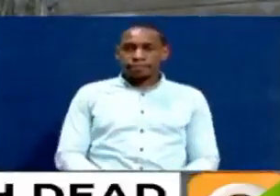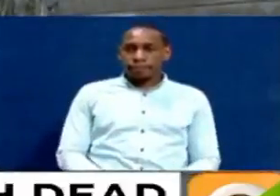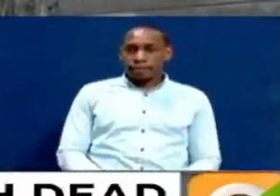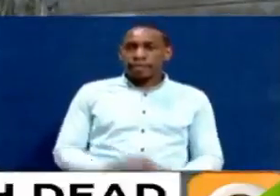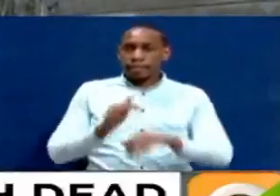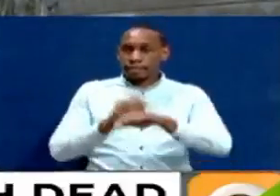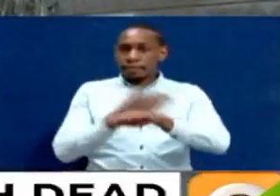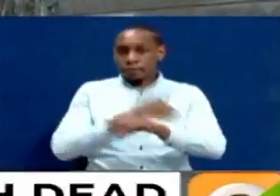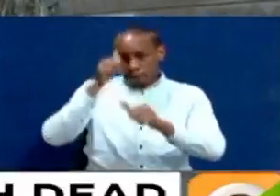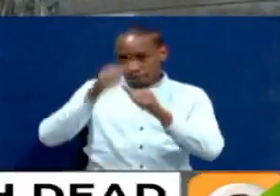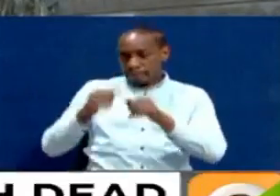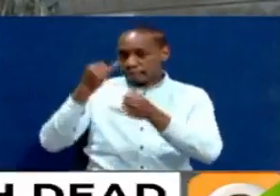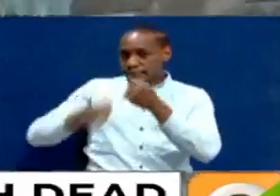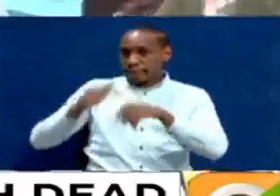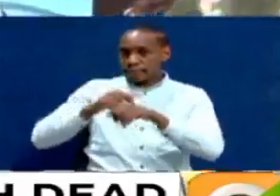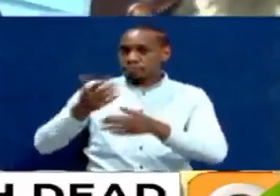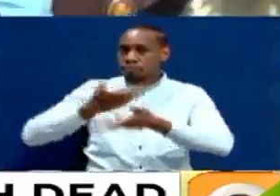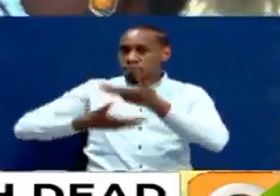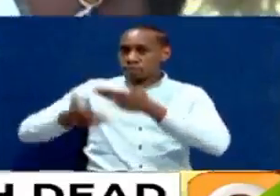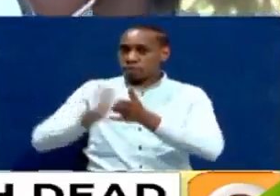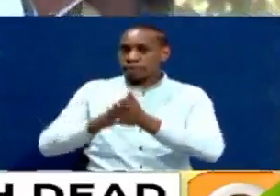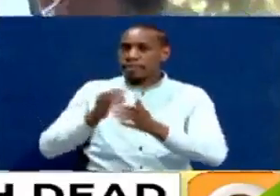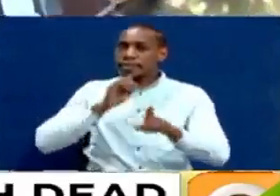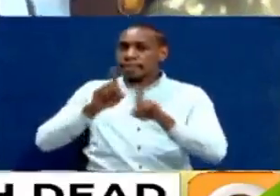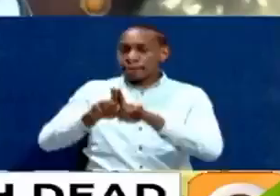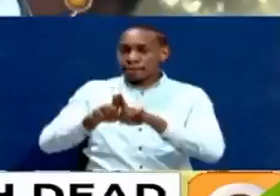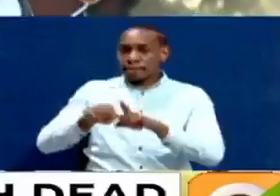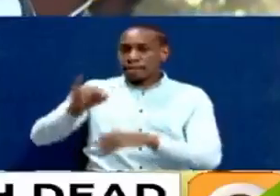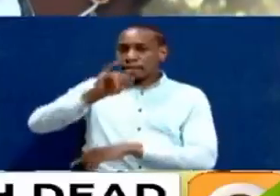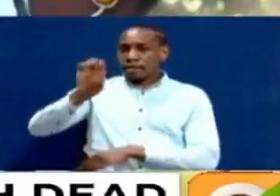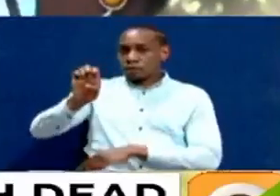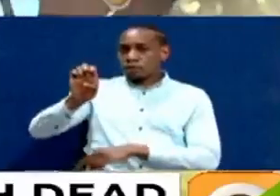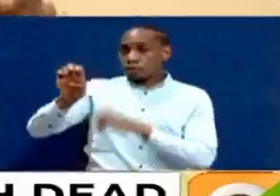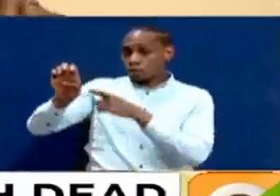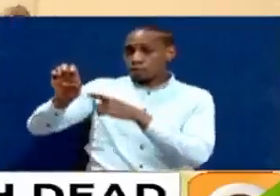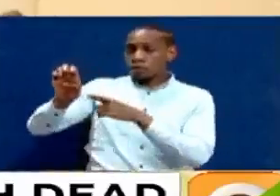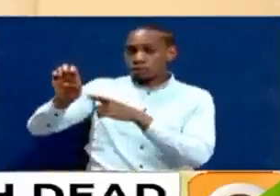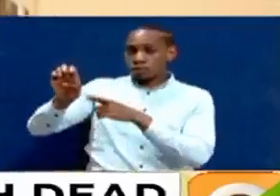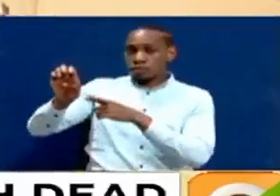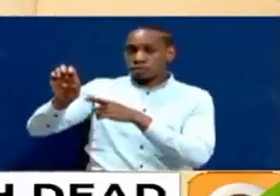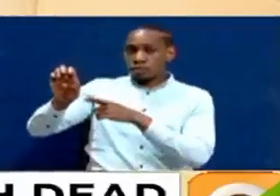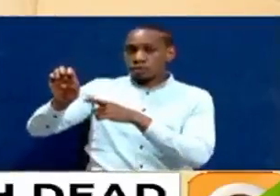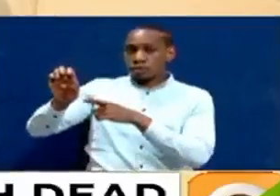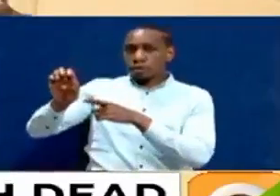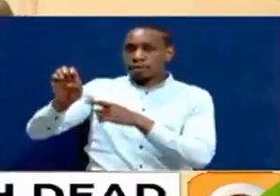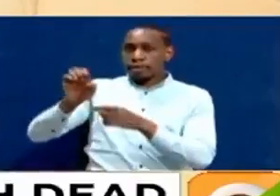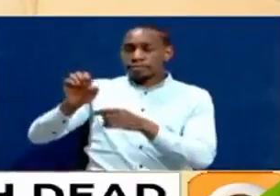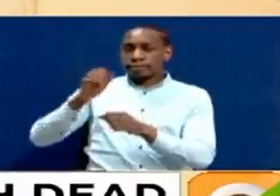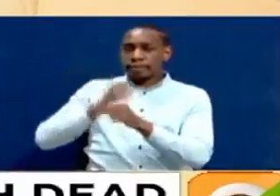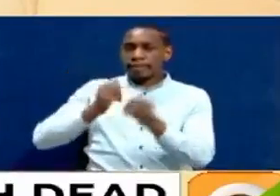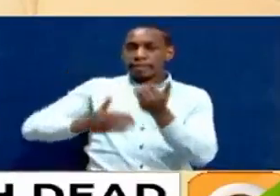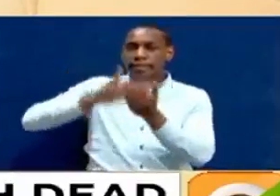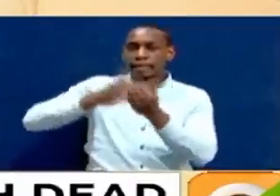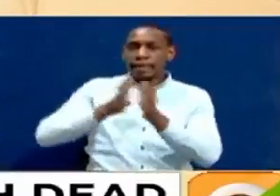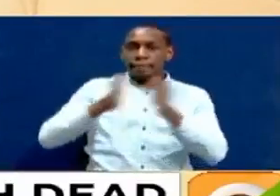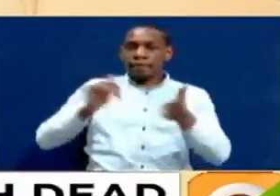point, he recalled the very last moment he shared with his elder brother. Joe did me the greatest favor